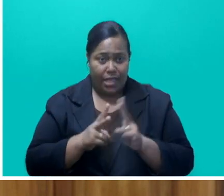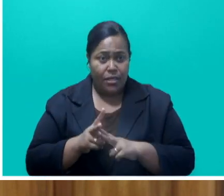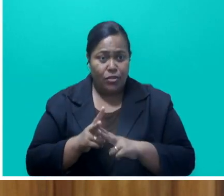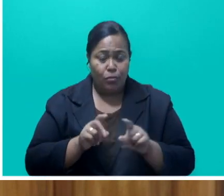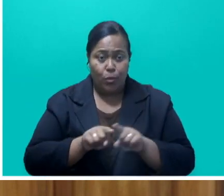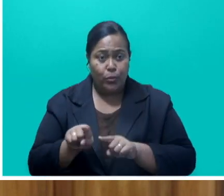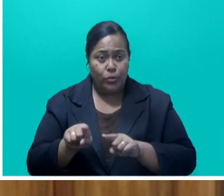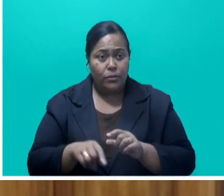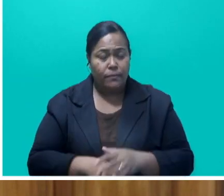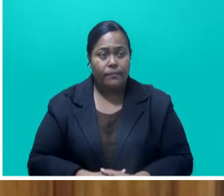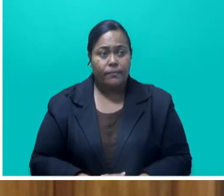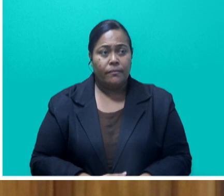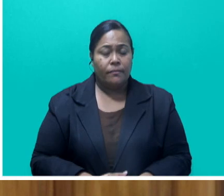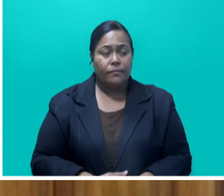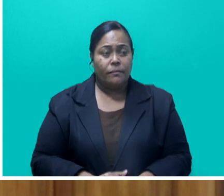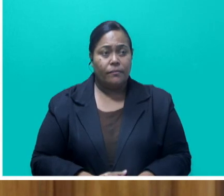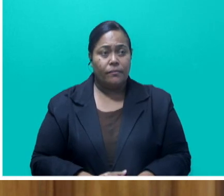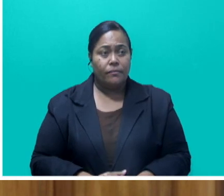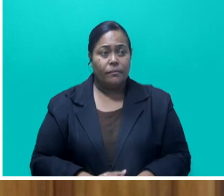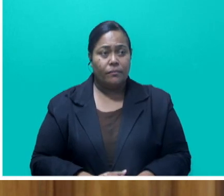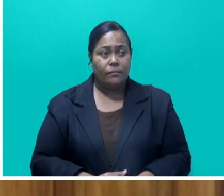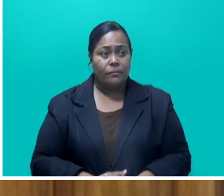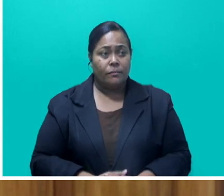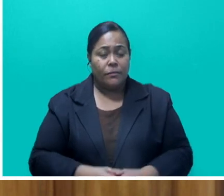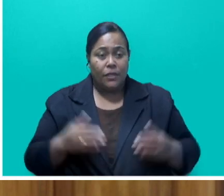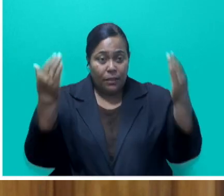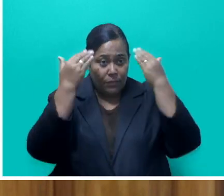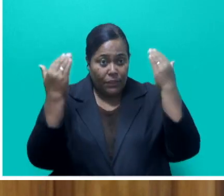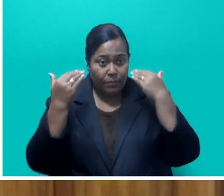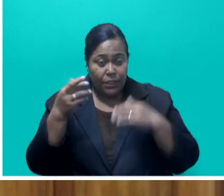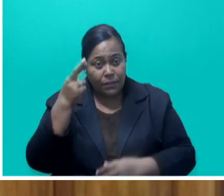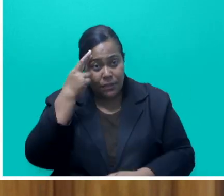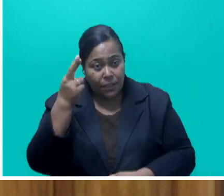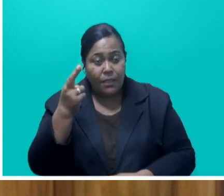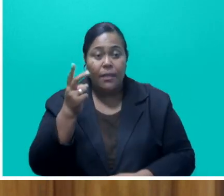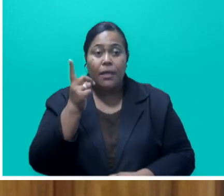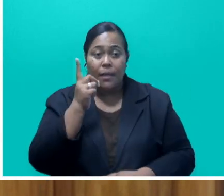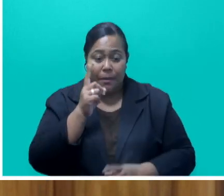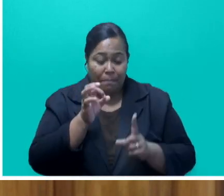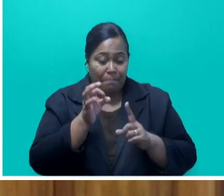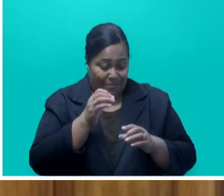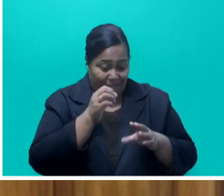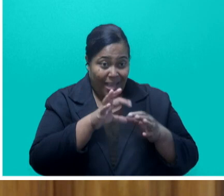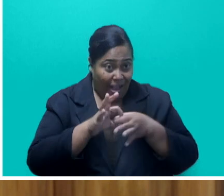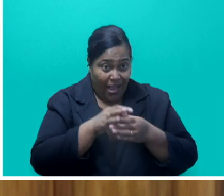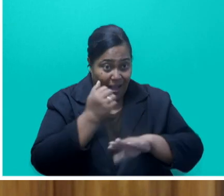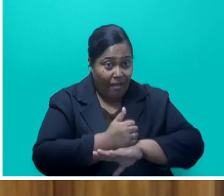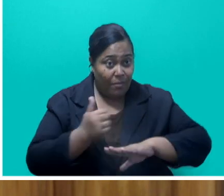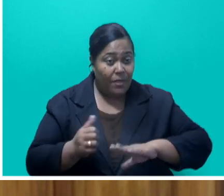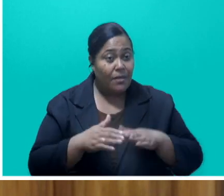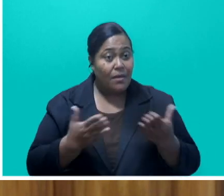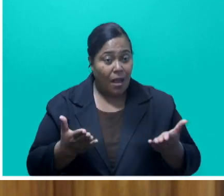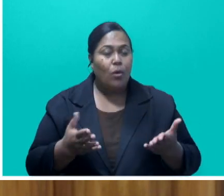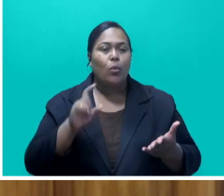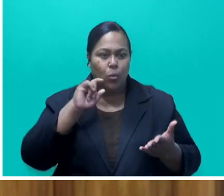Mr. Speaker, sir, the People's Coalition government will pave the way for the Melanesian community. Gone